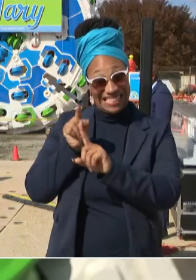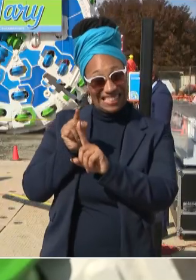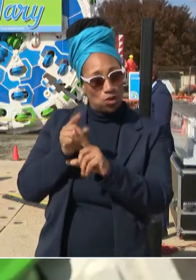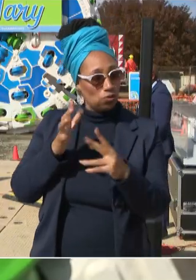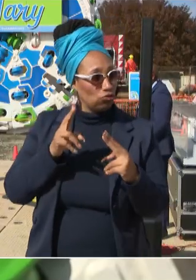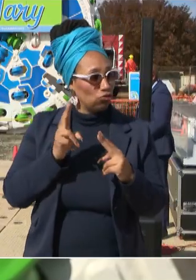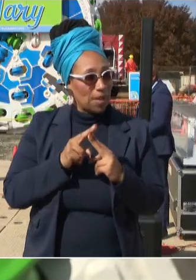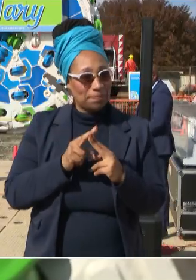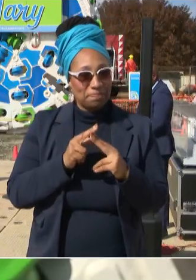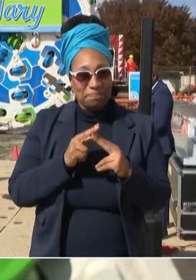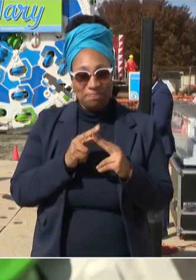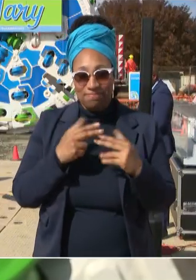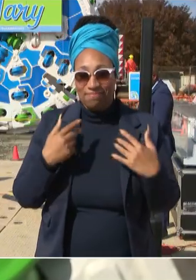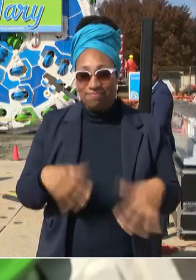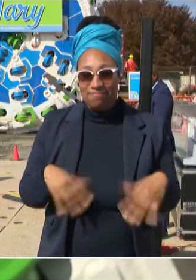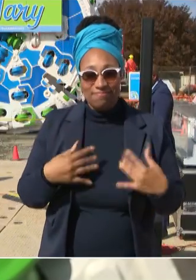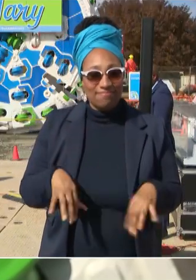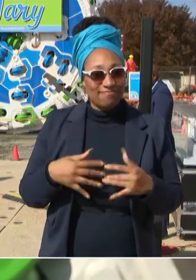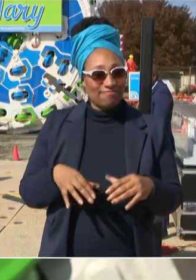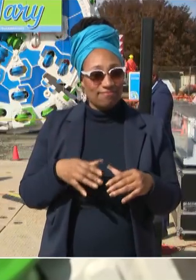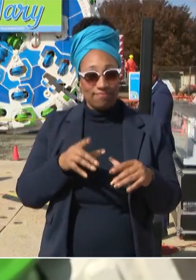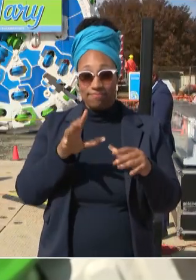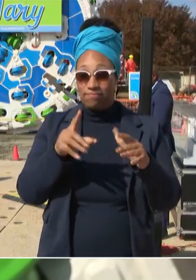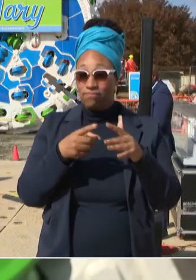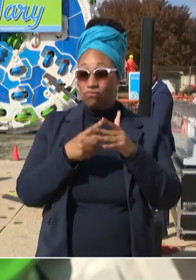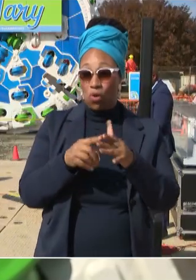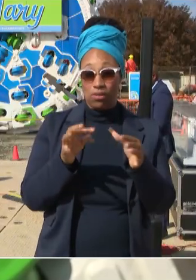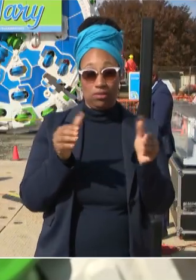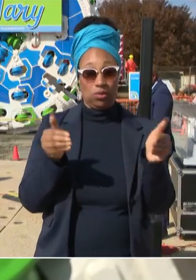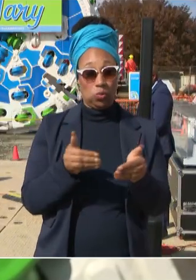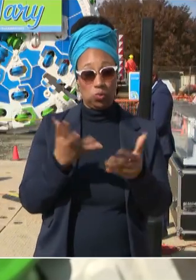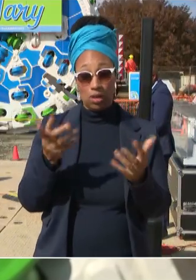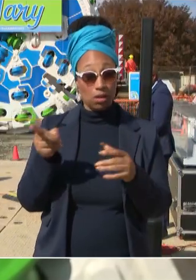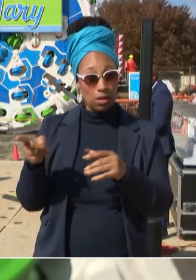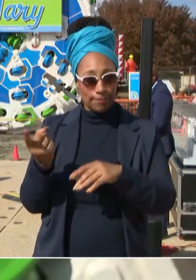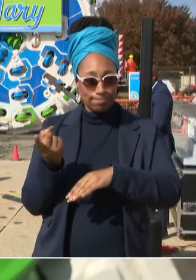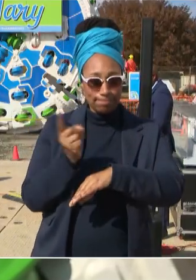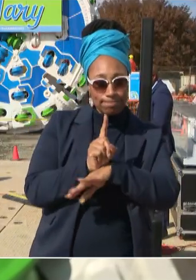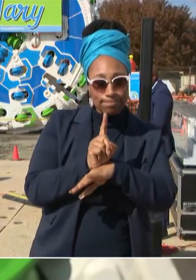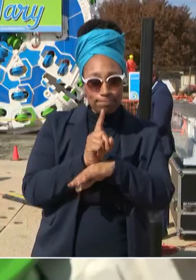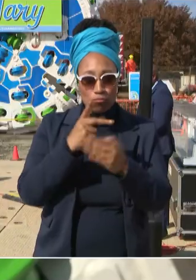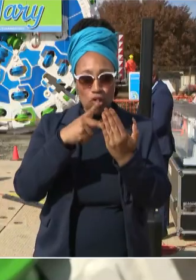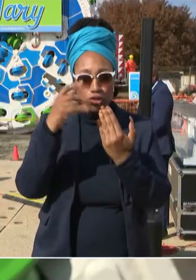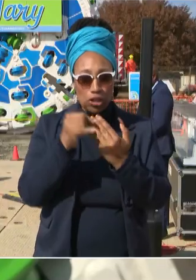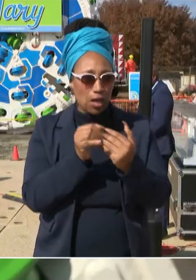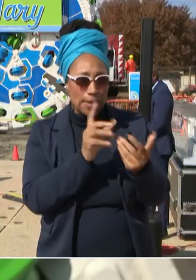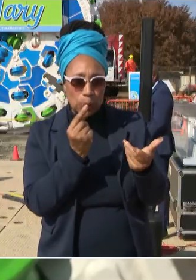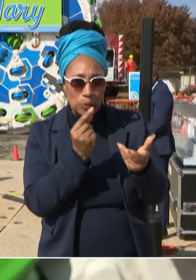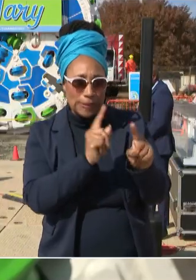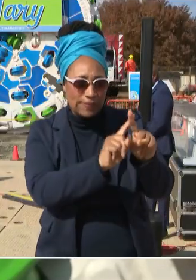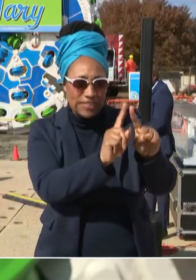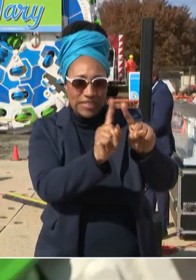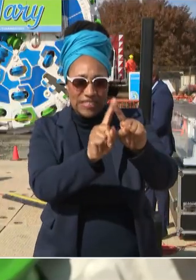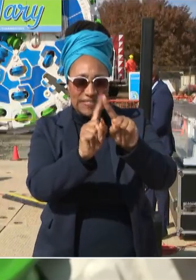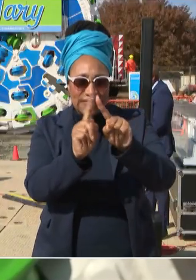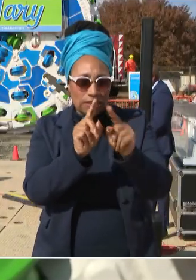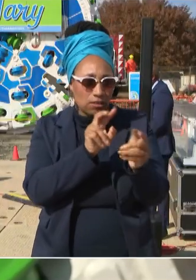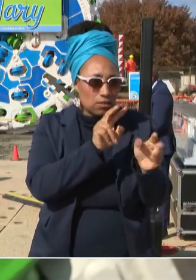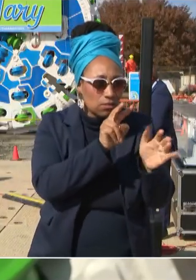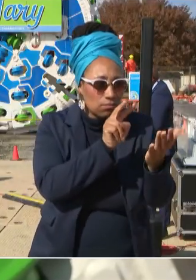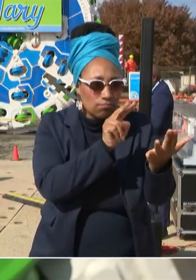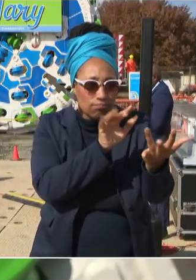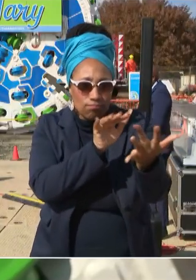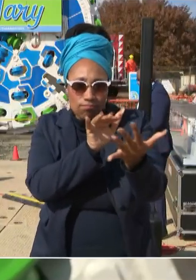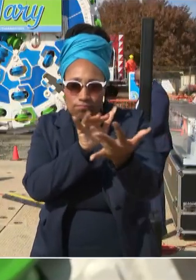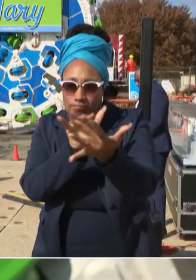champion apprenticeship programs that help train district residents, again, across all 8 wards, for jobs in the utility